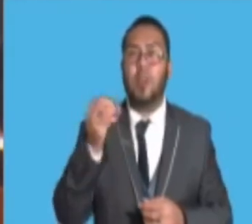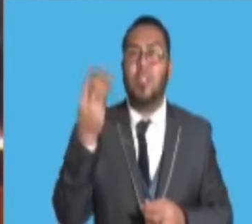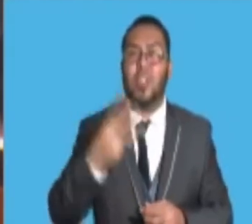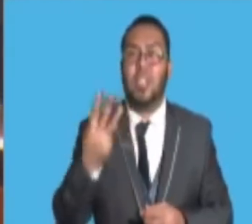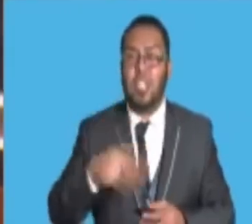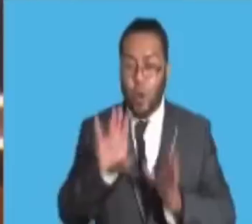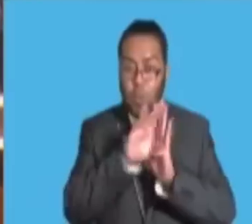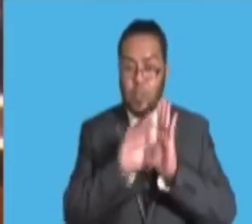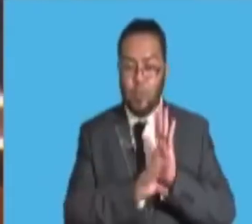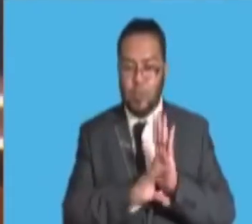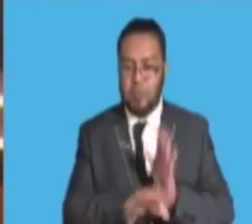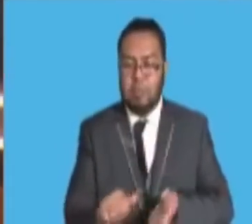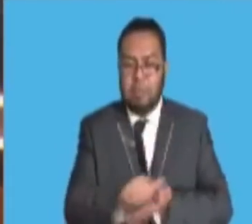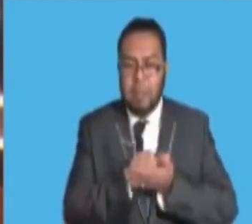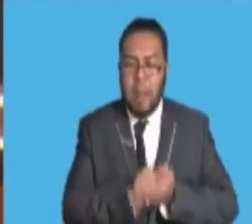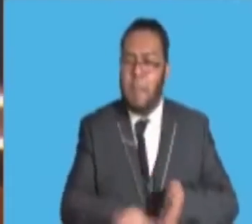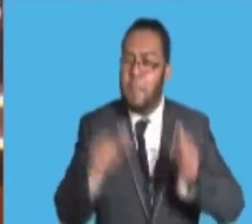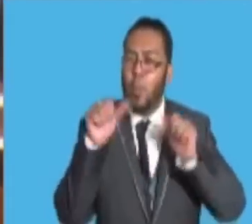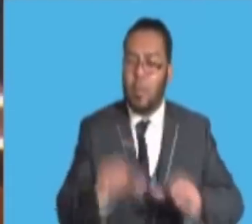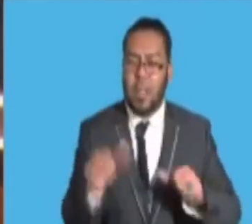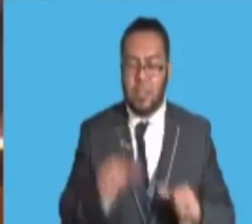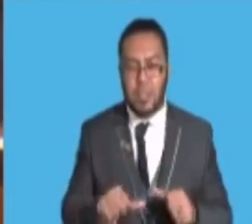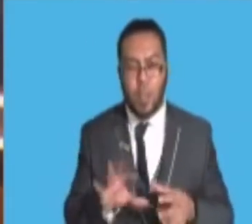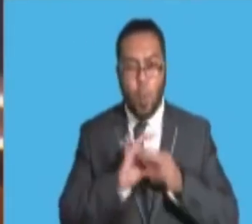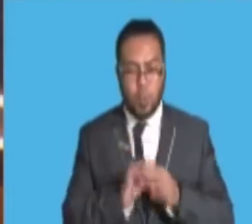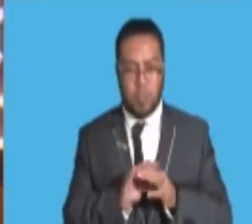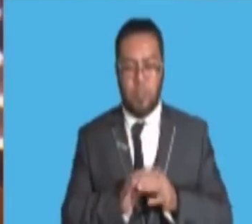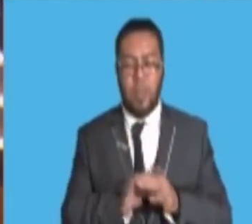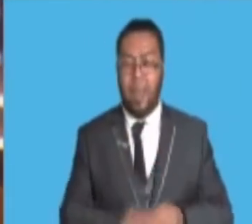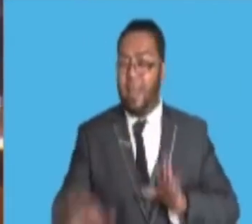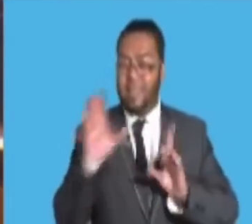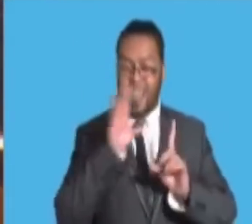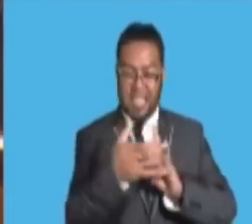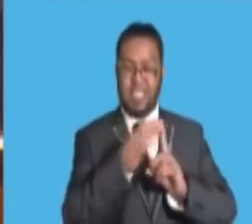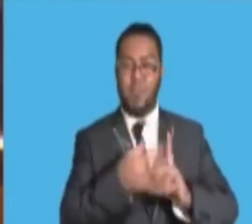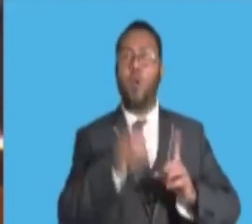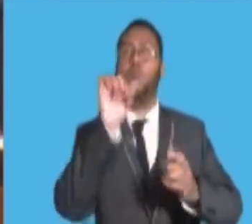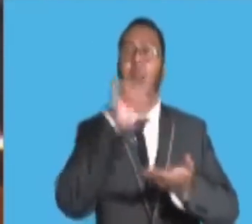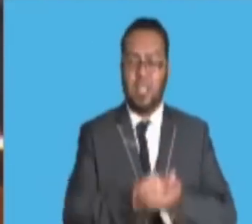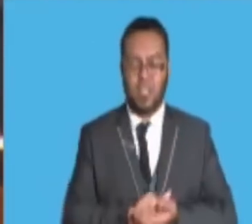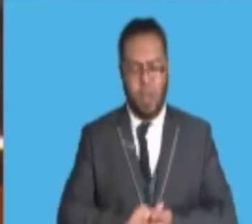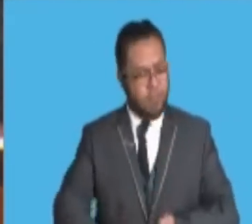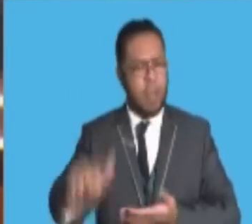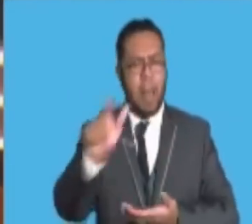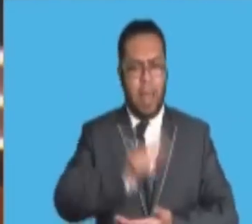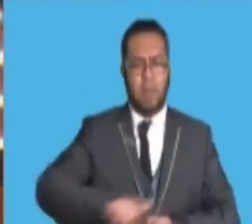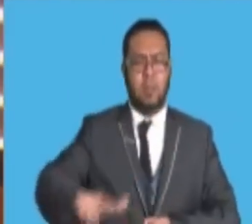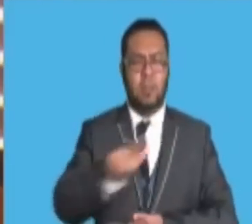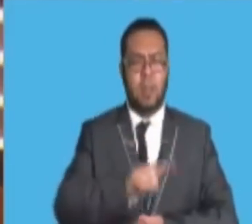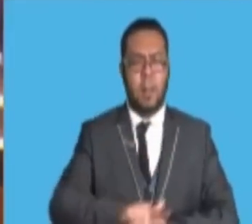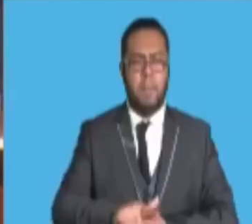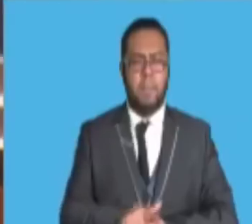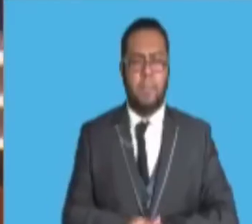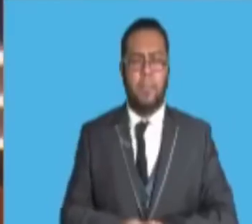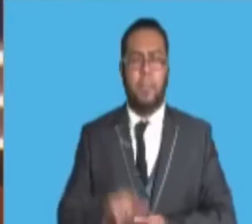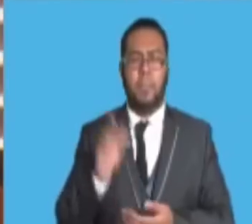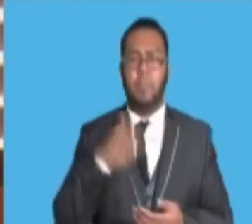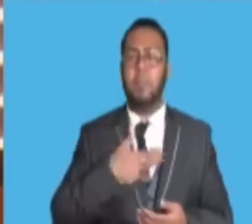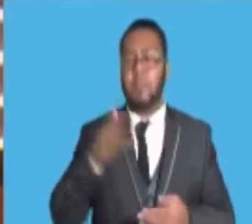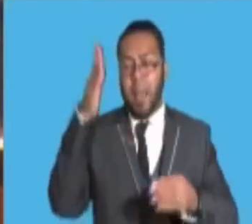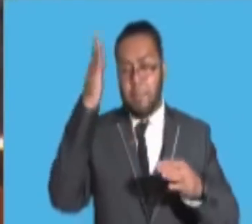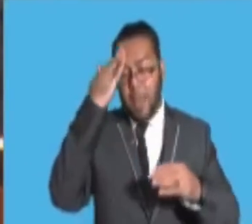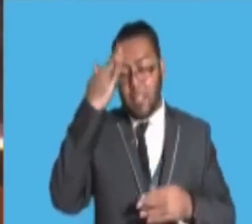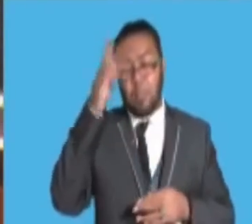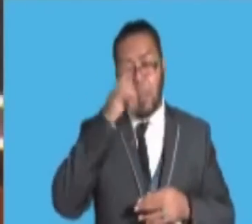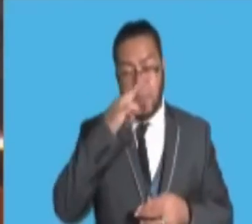Constitution safeguards and protects the ownership and customary rights of the Itoke on their land, my mother's people and my father's